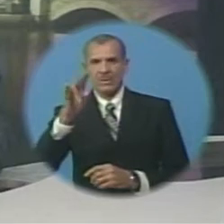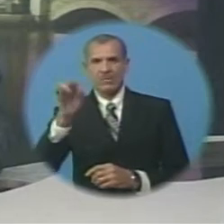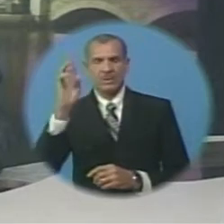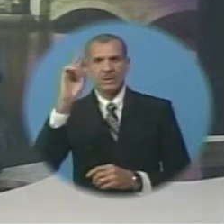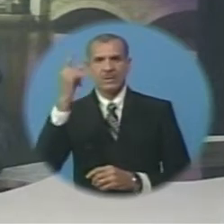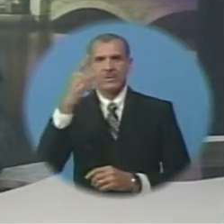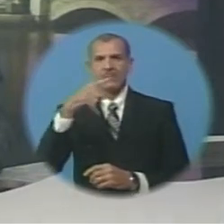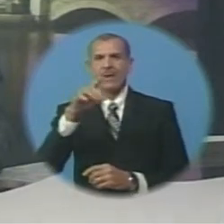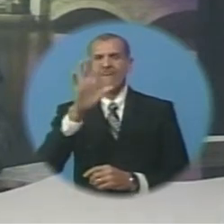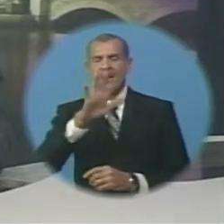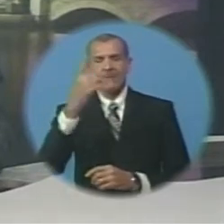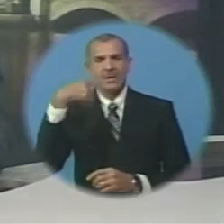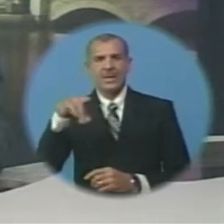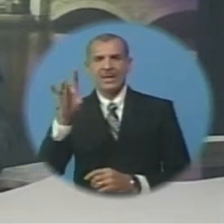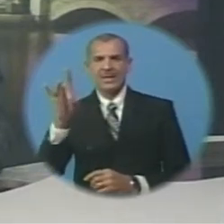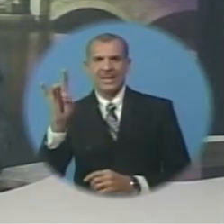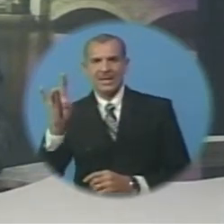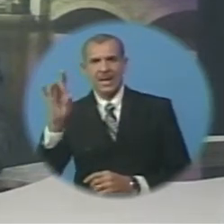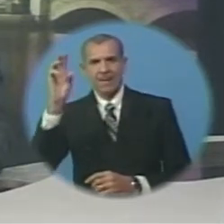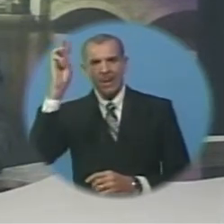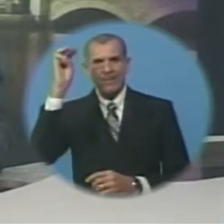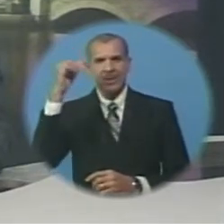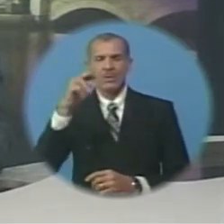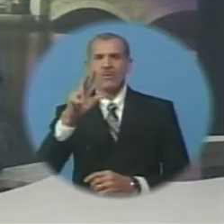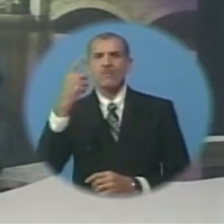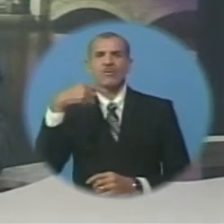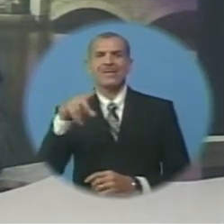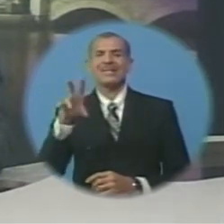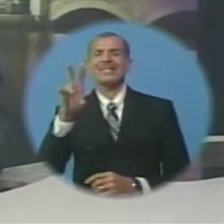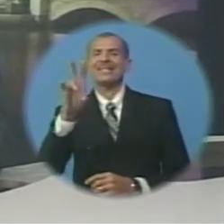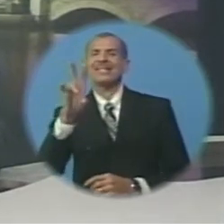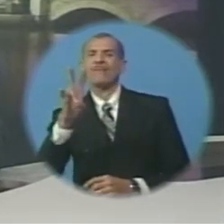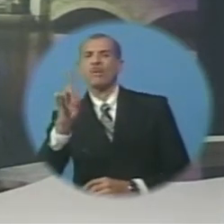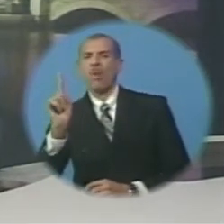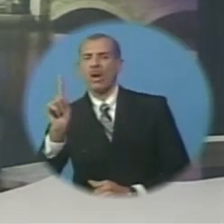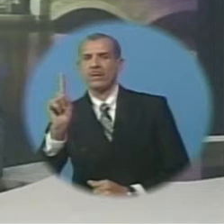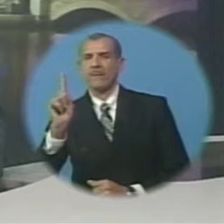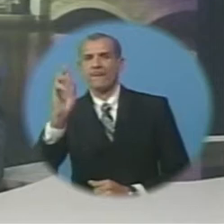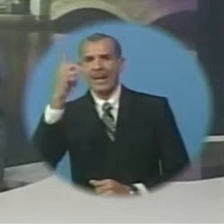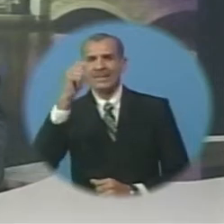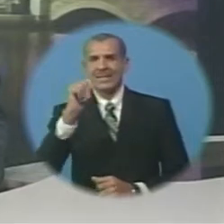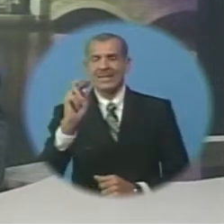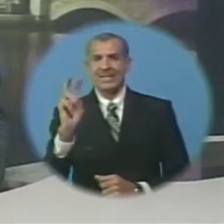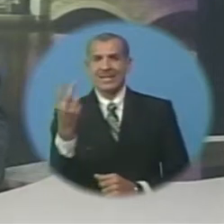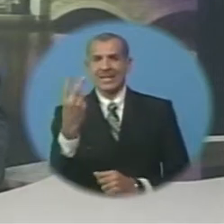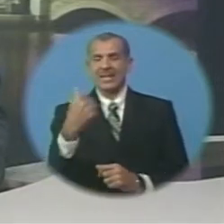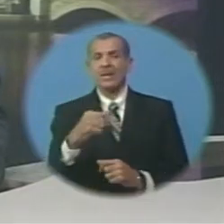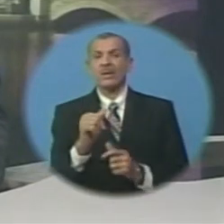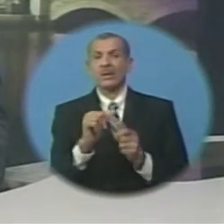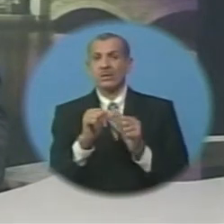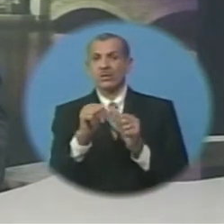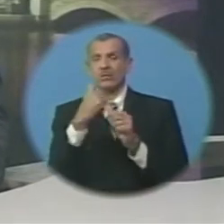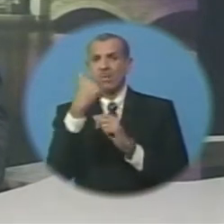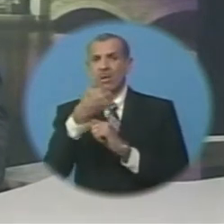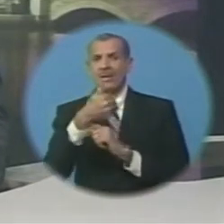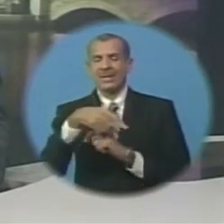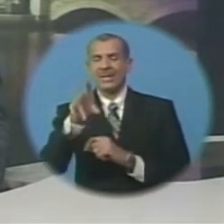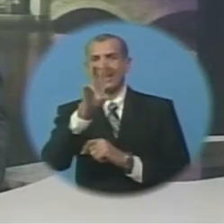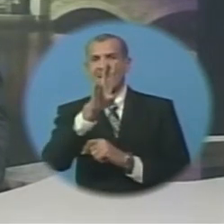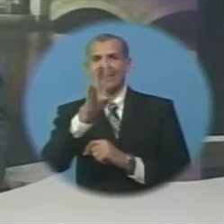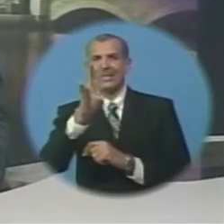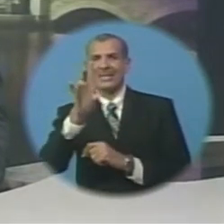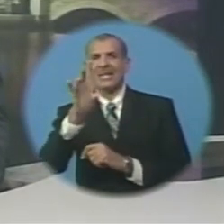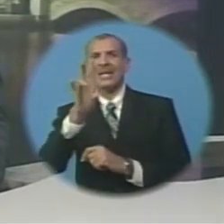for 88, and Mohamed Amir took 3 for 71. Pakistan in their second innings will resume tomorrow on 87